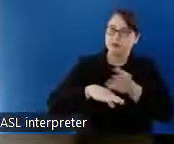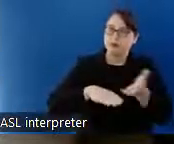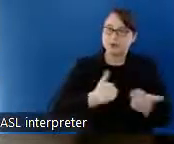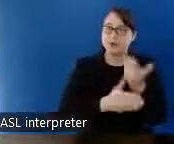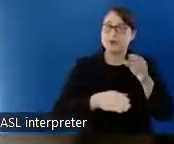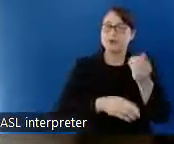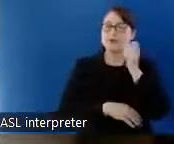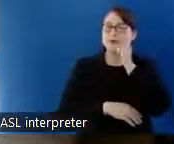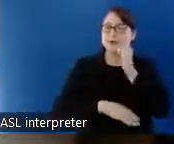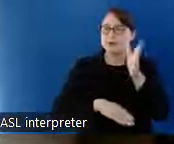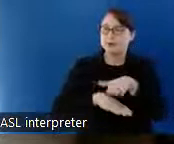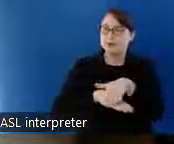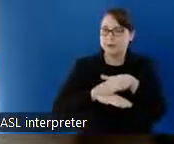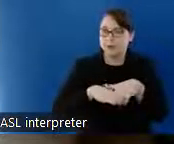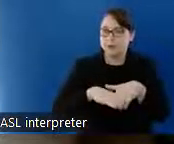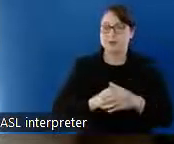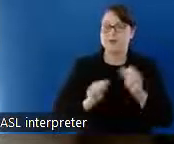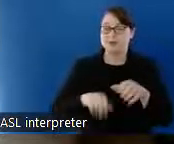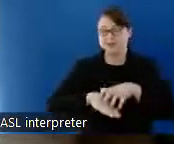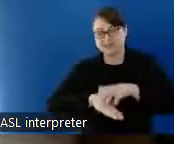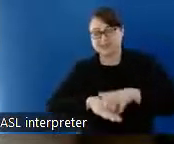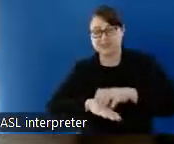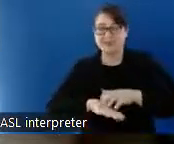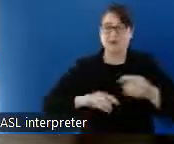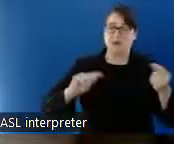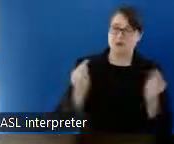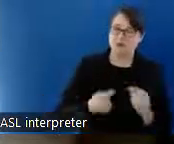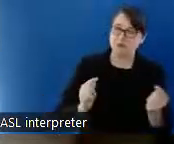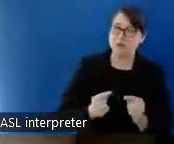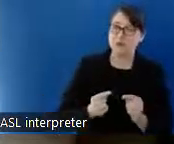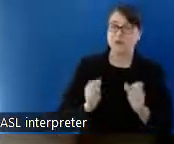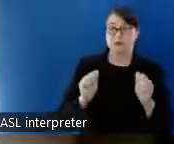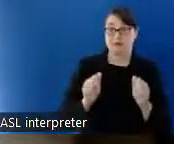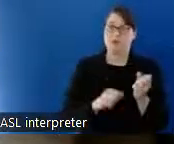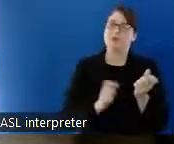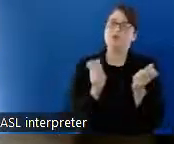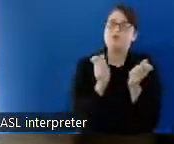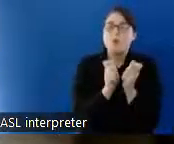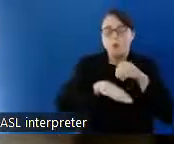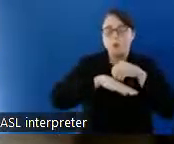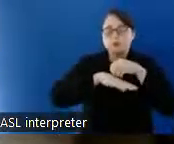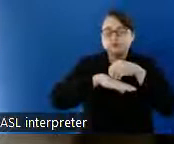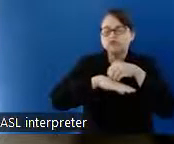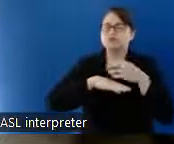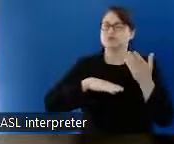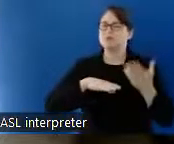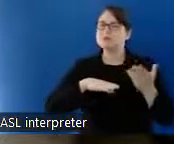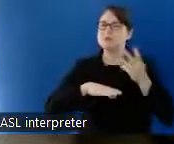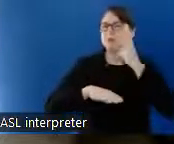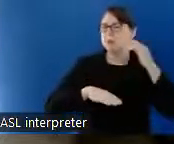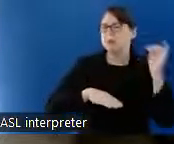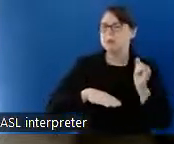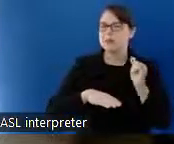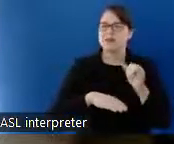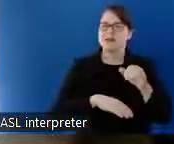can be extremely painful. The rash can be very small and can be confused with other infections like sexually transmitted infections